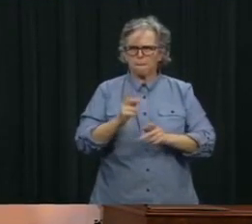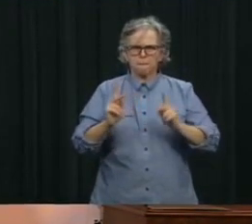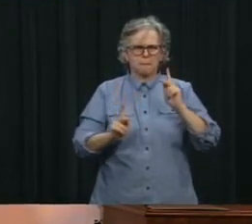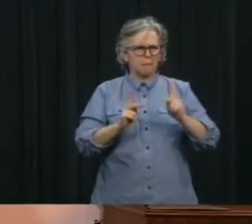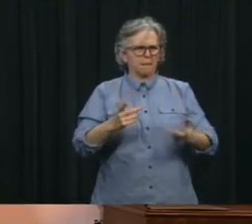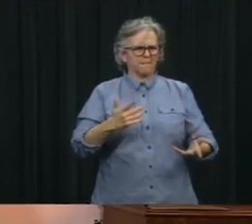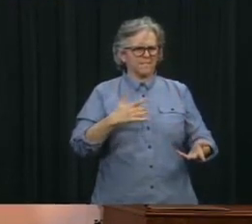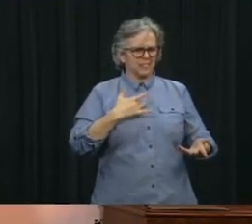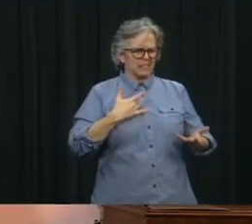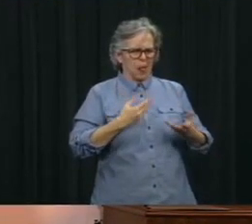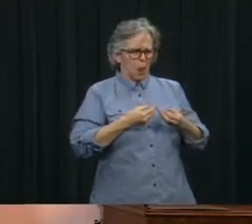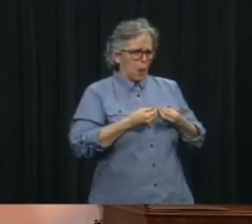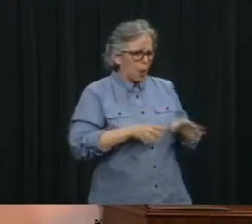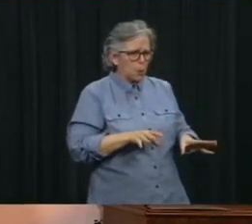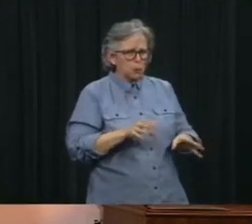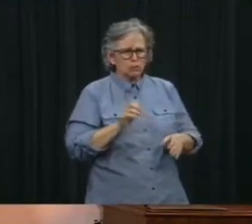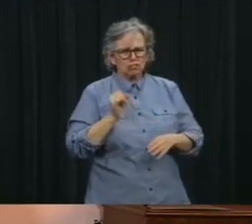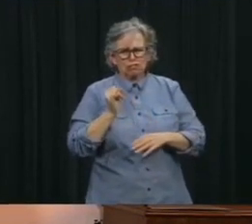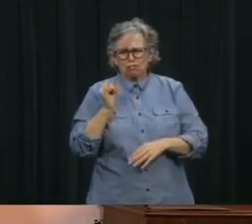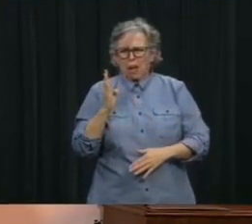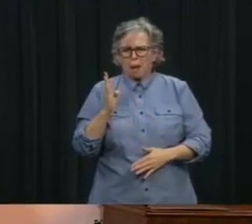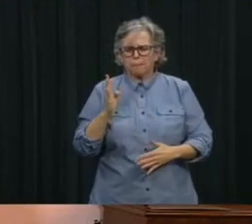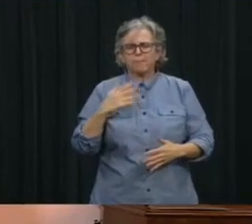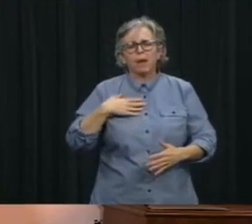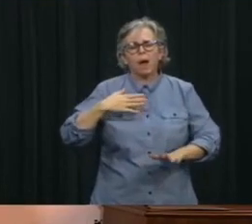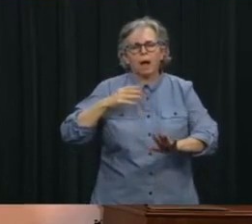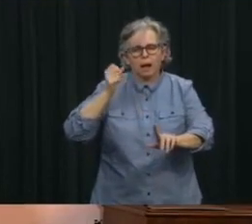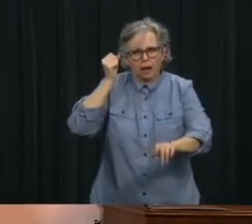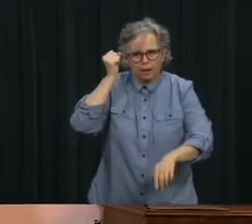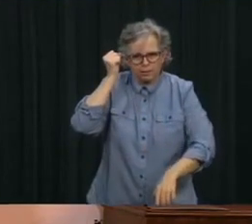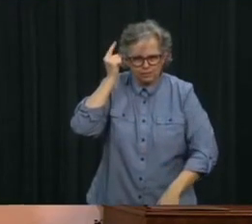I fully understand that. Each one of those